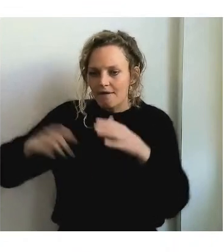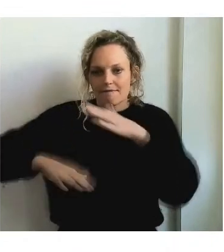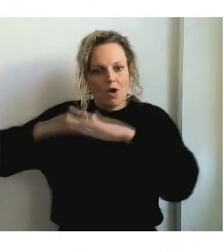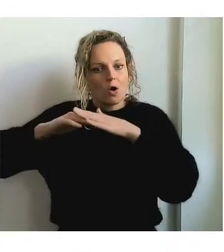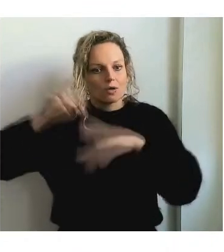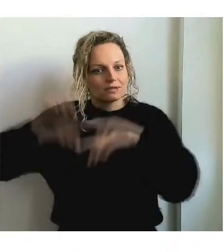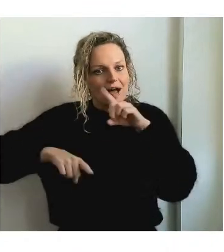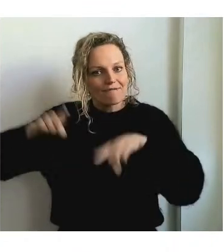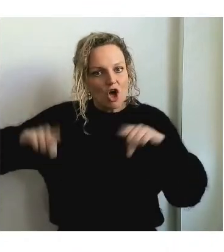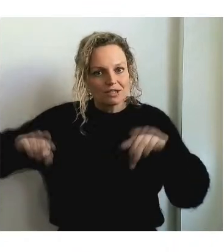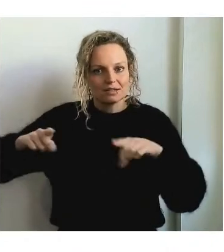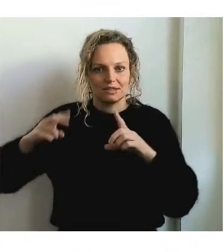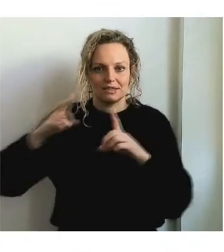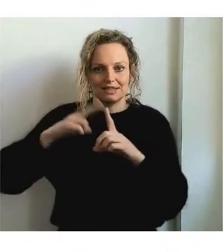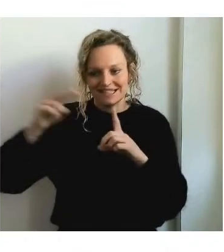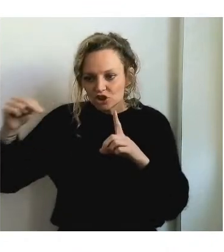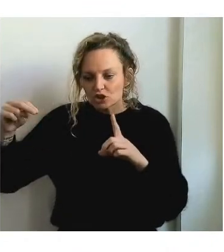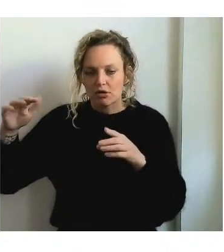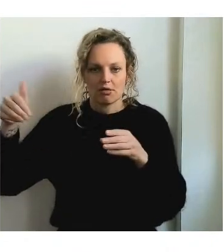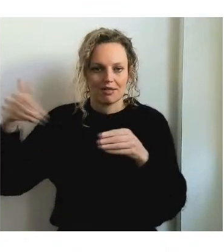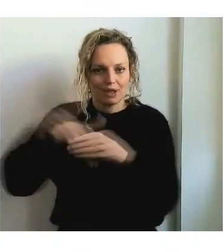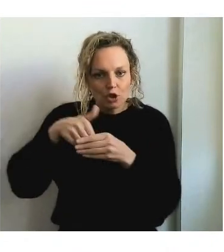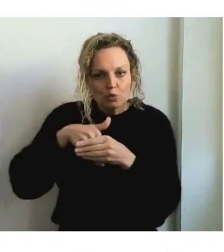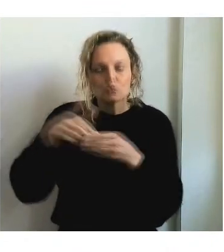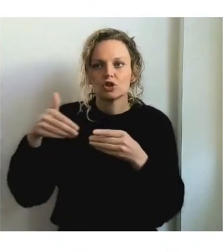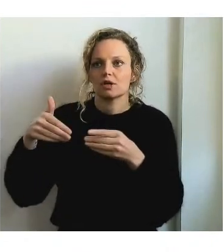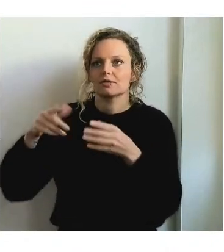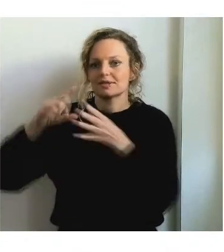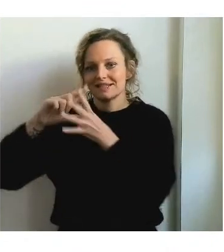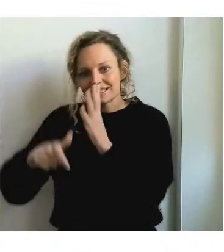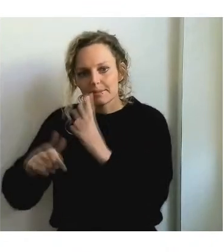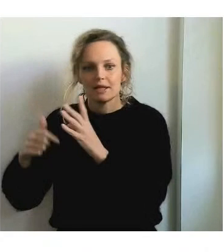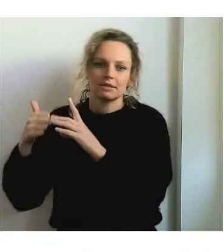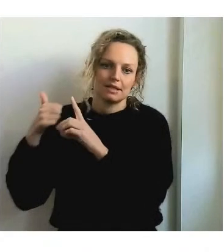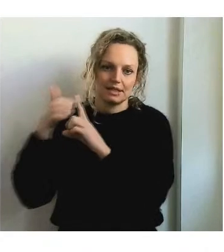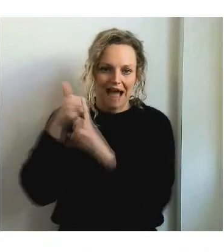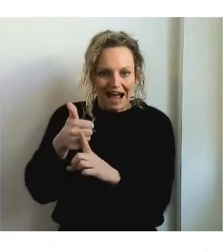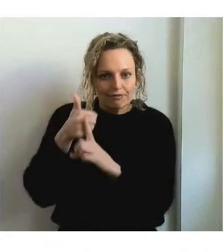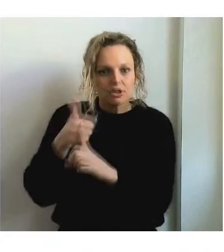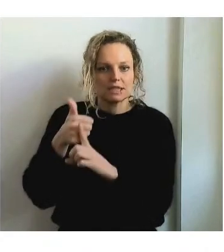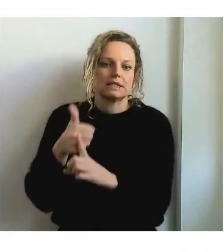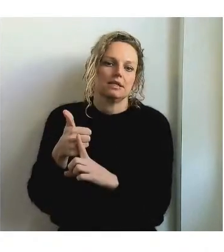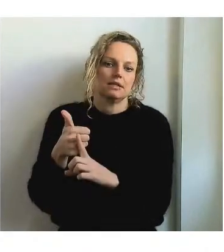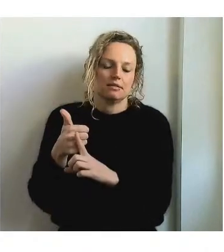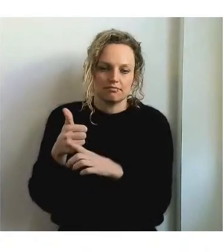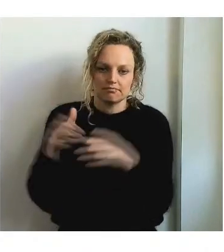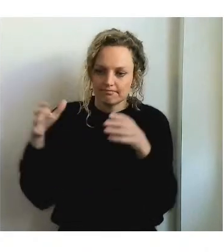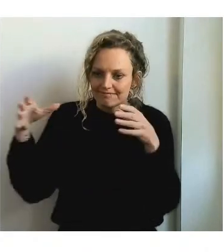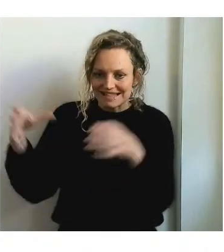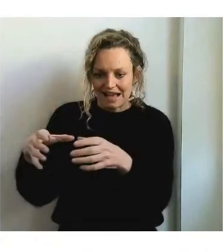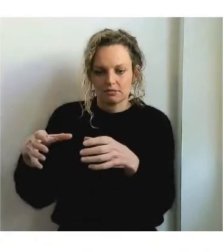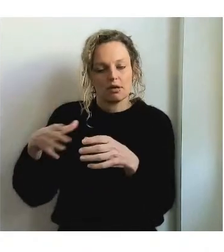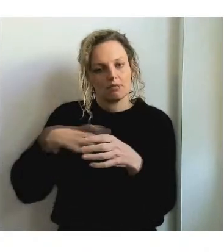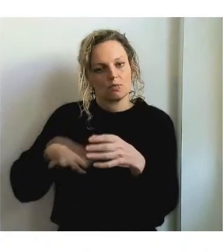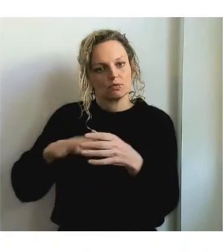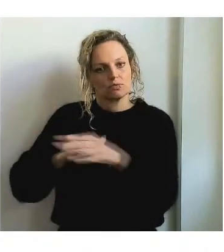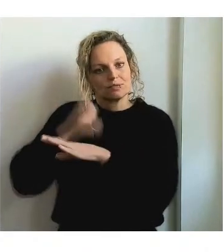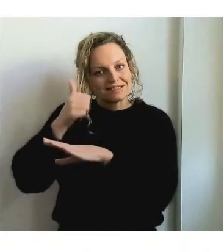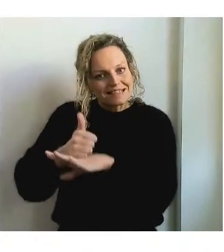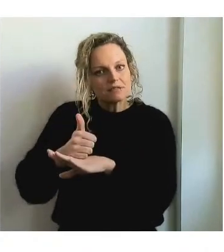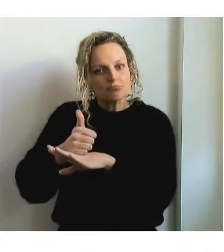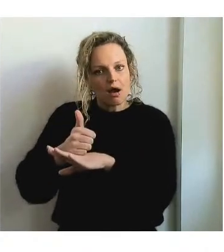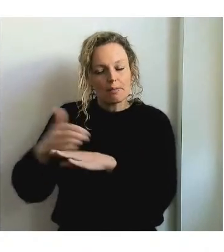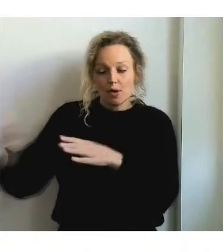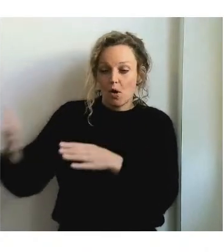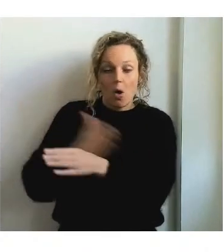digital inclusion and disability advocacy sector, and that we would look to set that up sort of really early on, if you